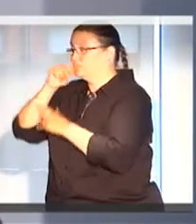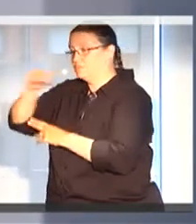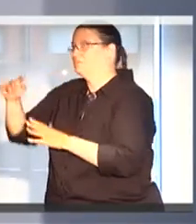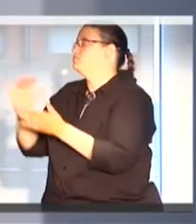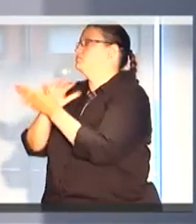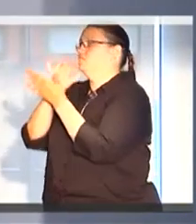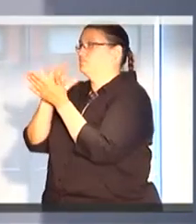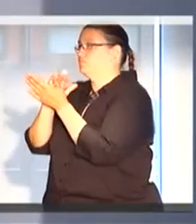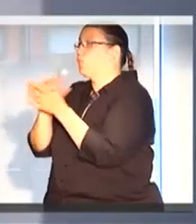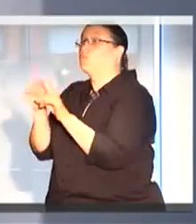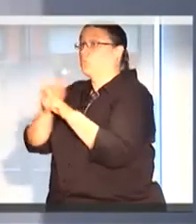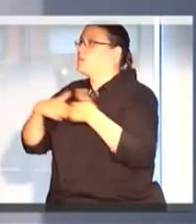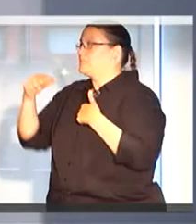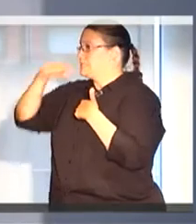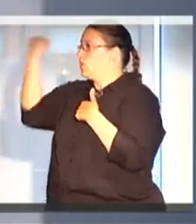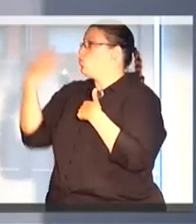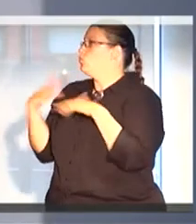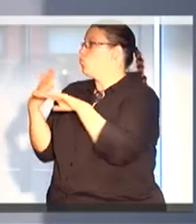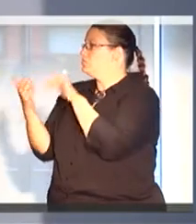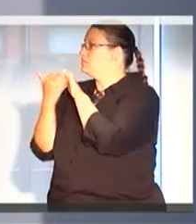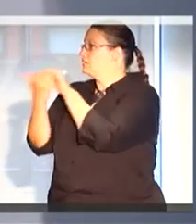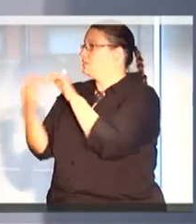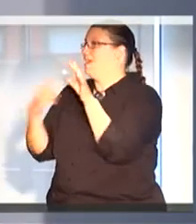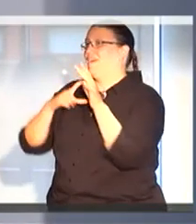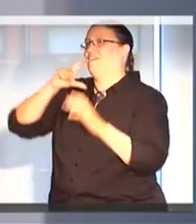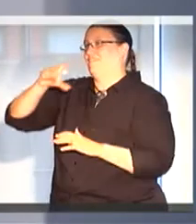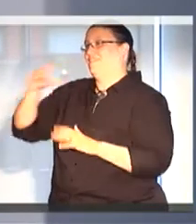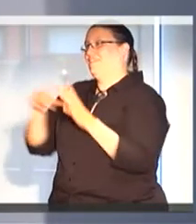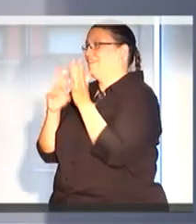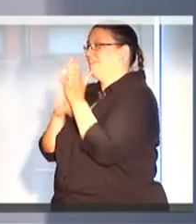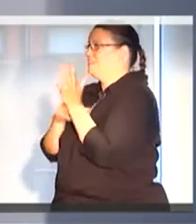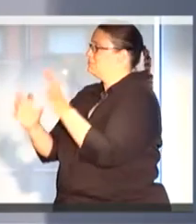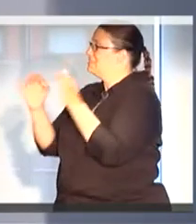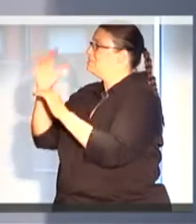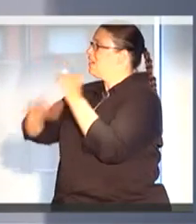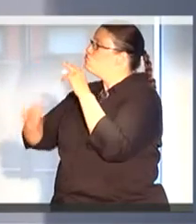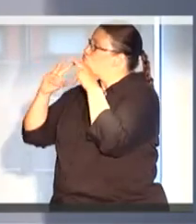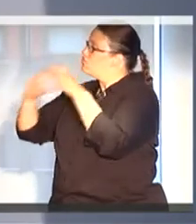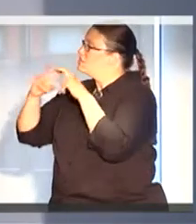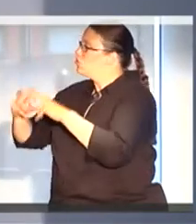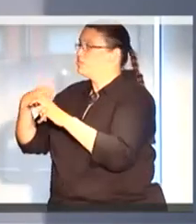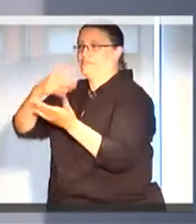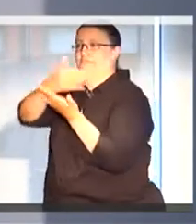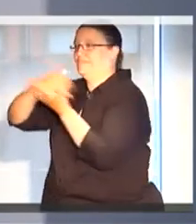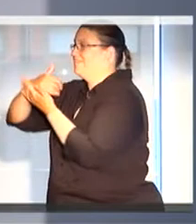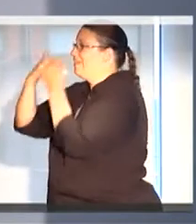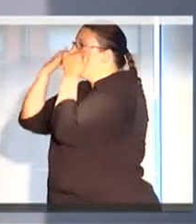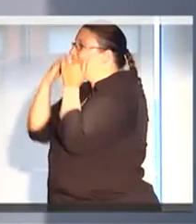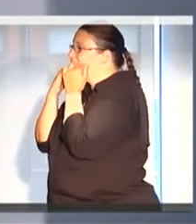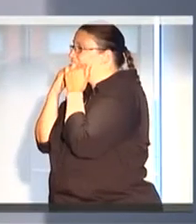ACCAN, particularly in the area of research and evidence gathering. ACCAN's